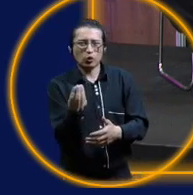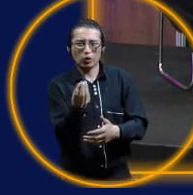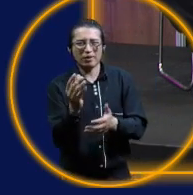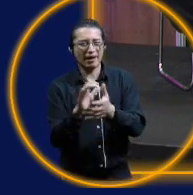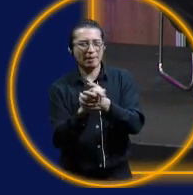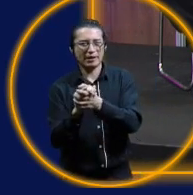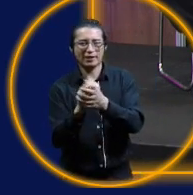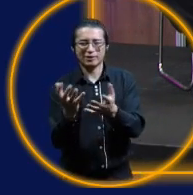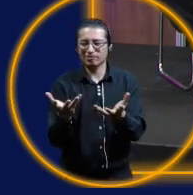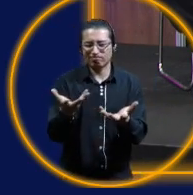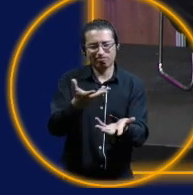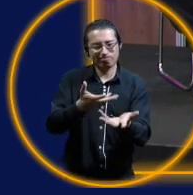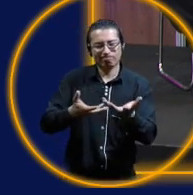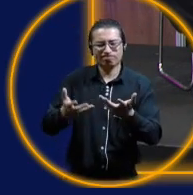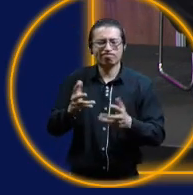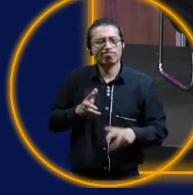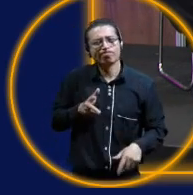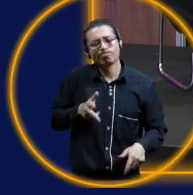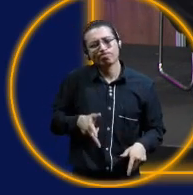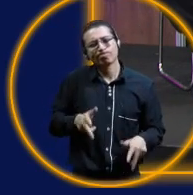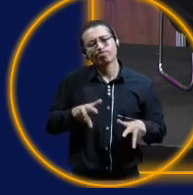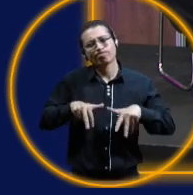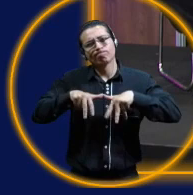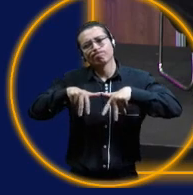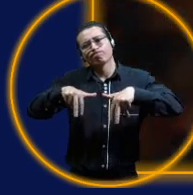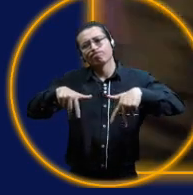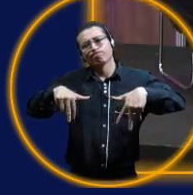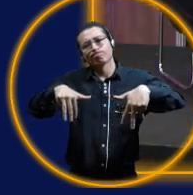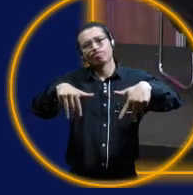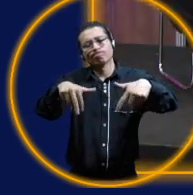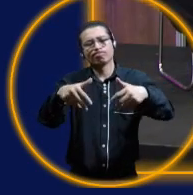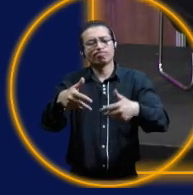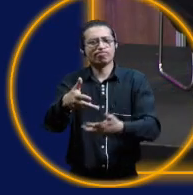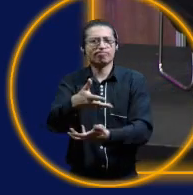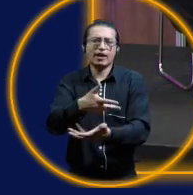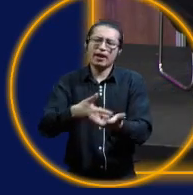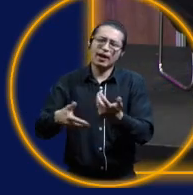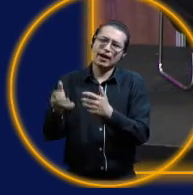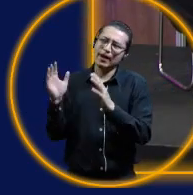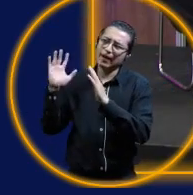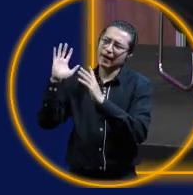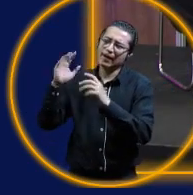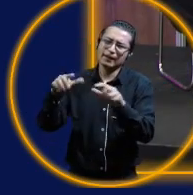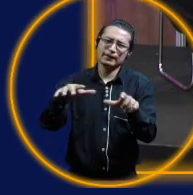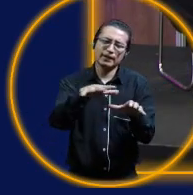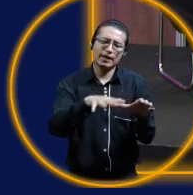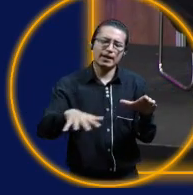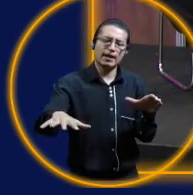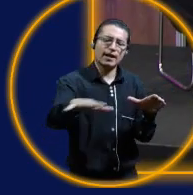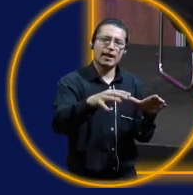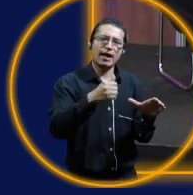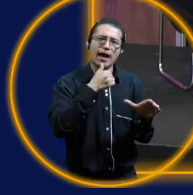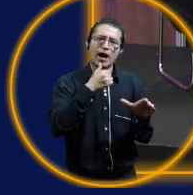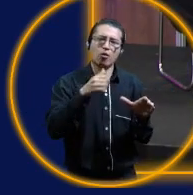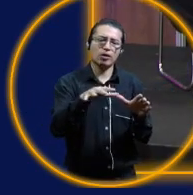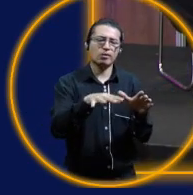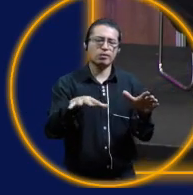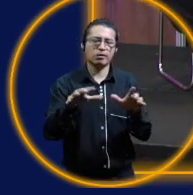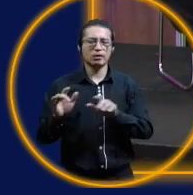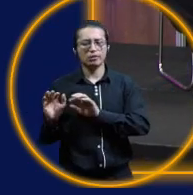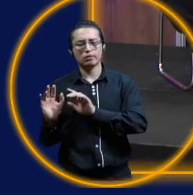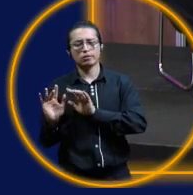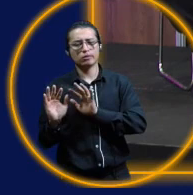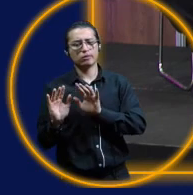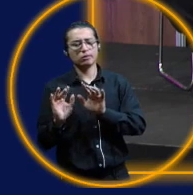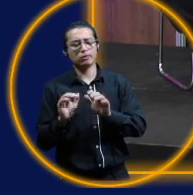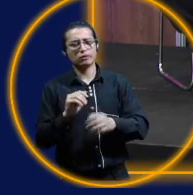silent walk around this pond. And like a listening party. Exactly, yeah. It's that, the sense of connection there,